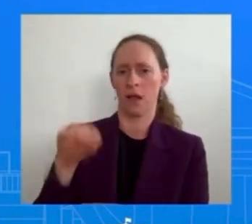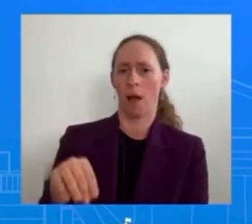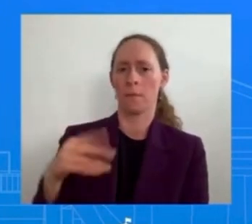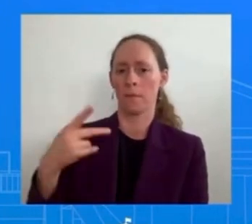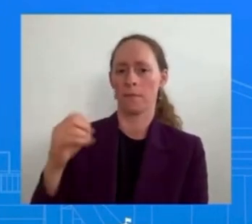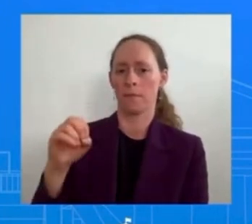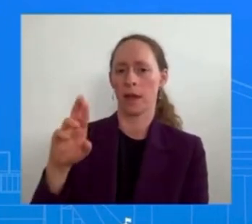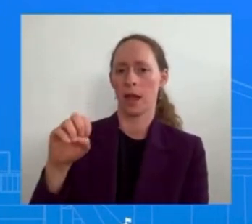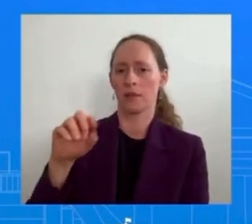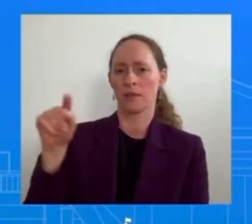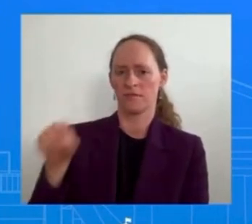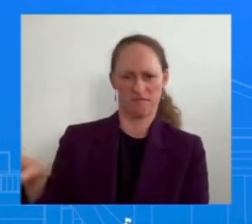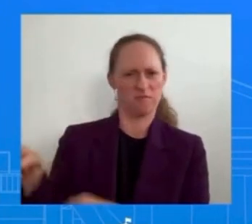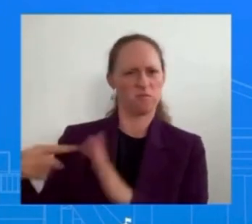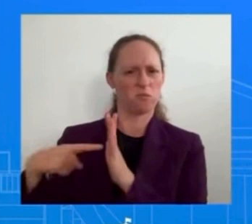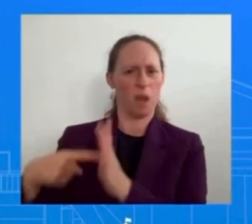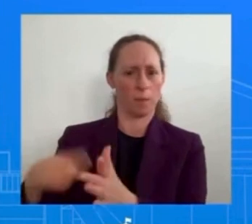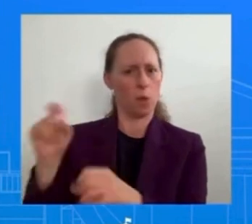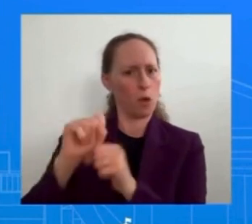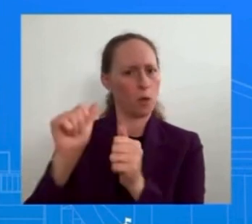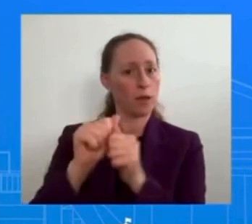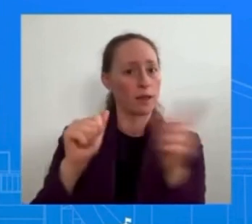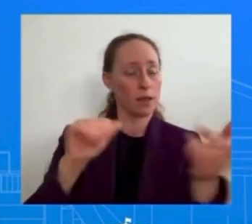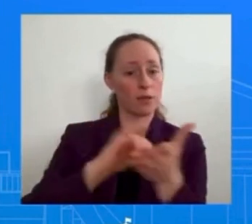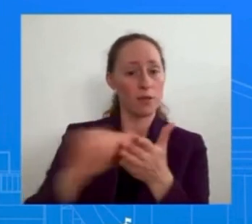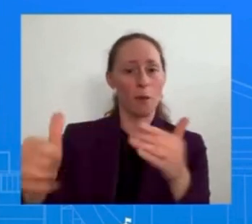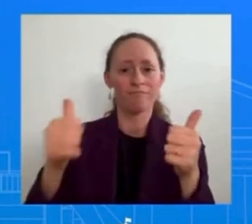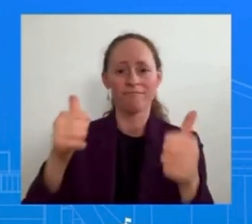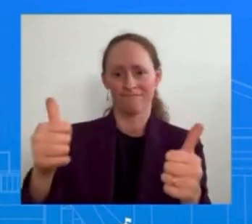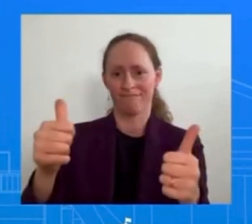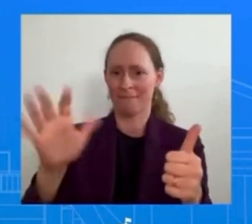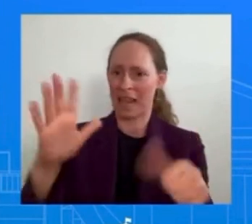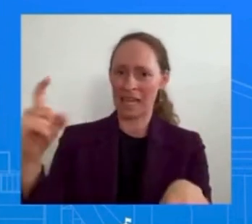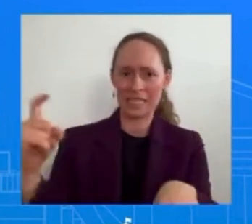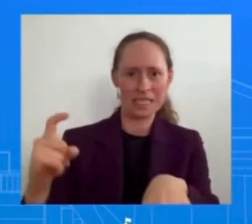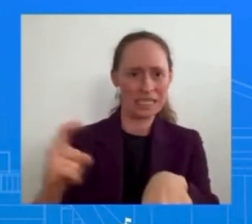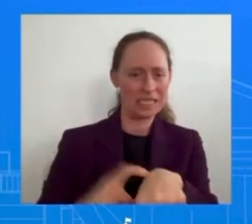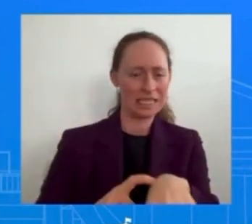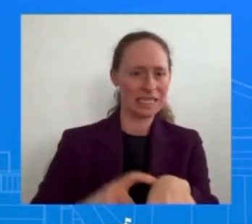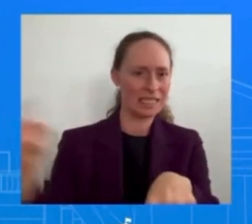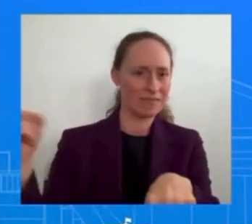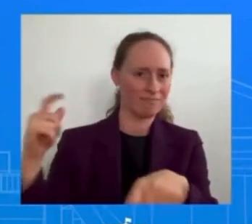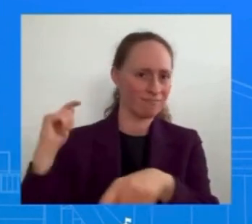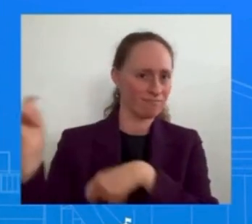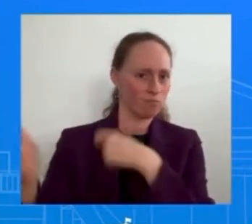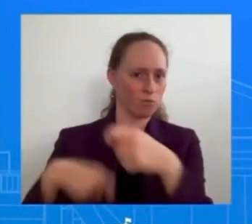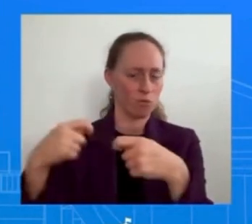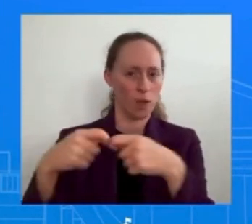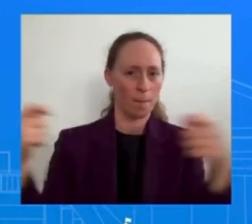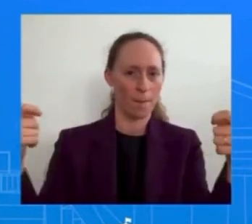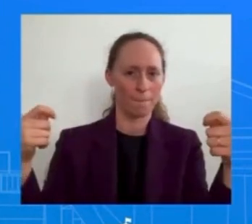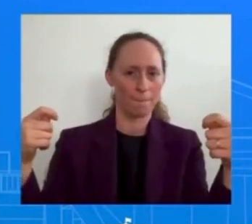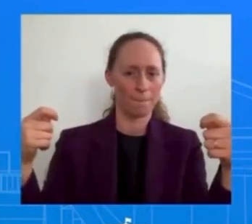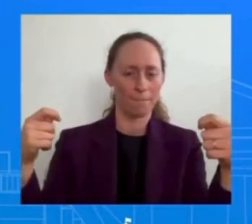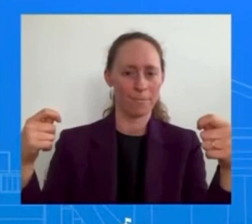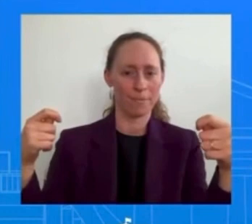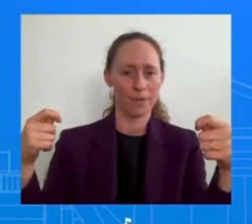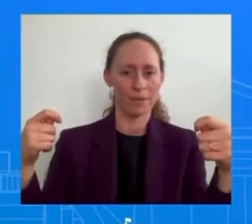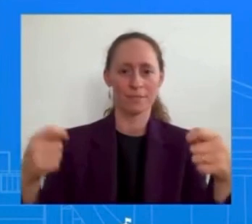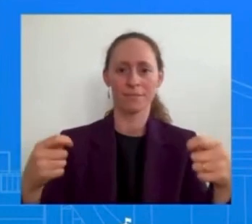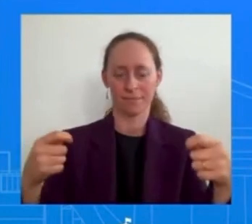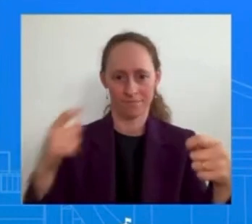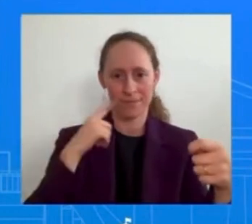state as well. I think I have to roll because the president, the pre-program is starting for the president's remarks. Thanks, everybody.